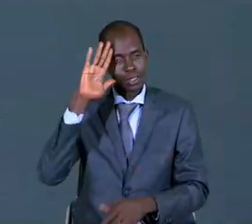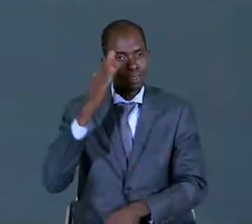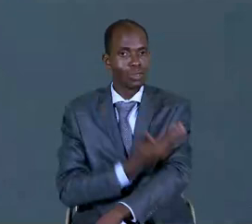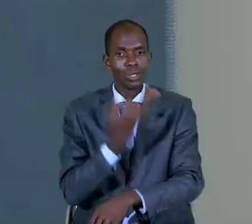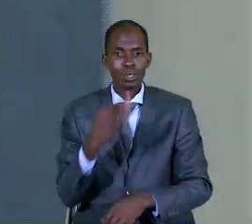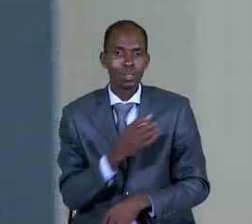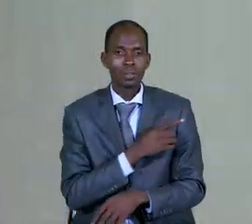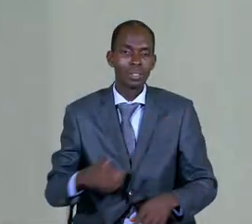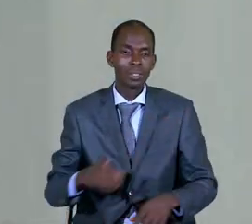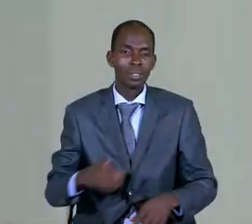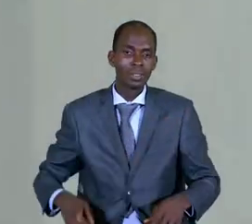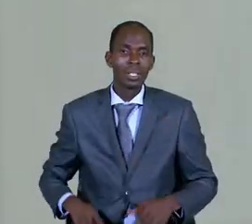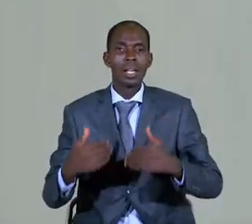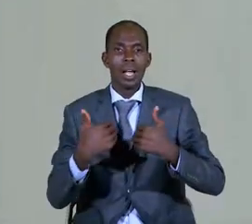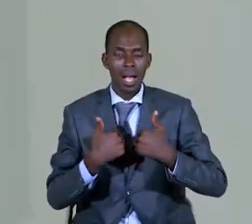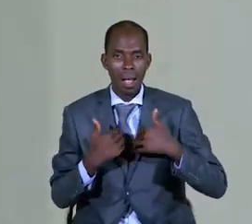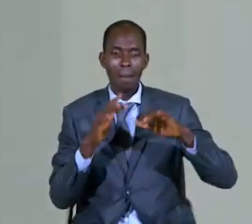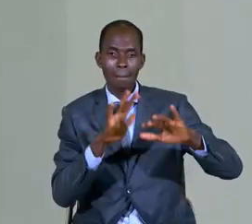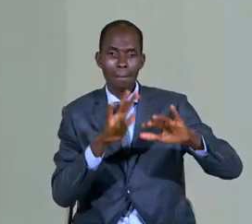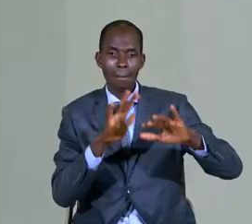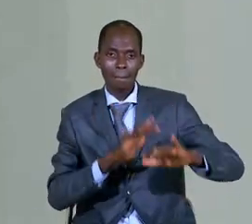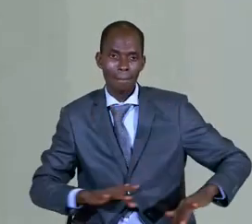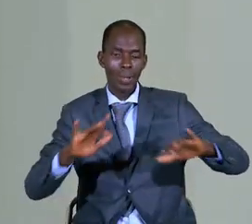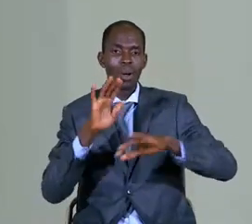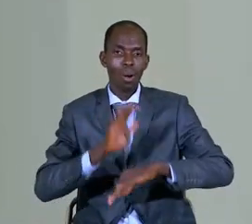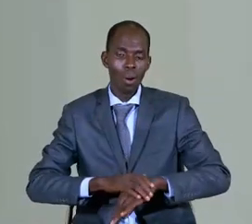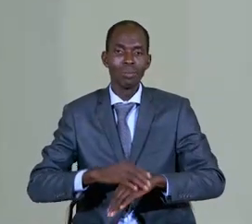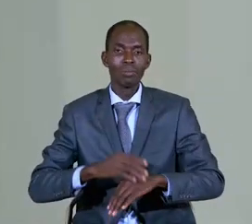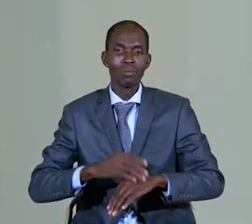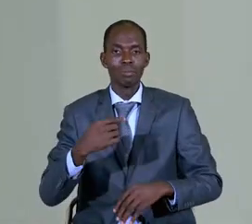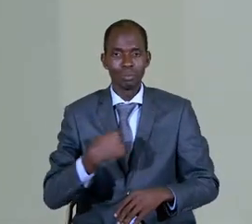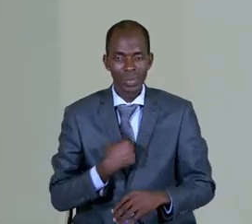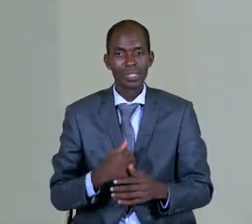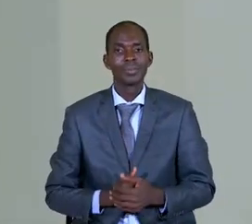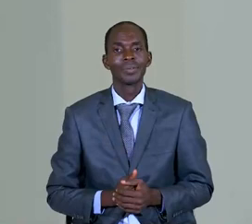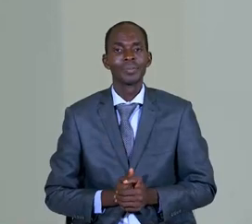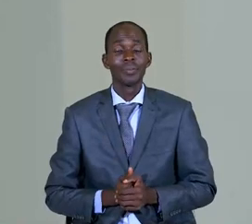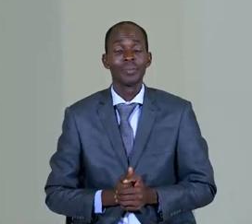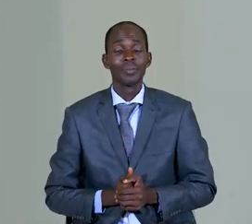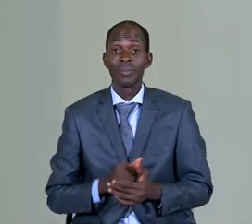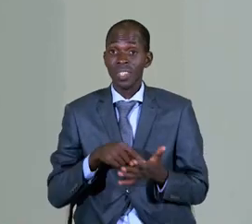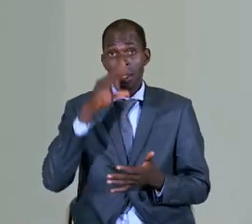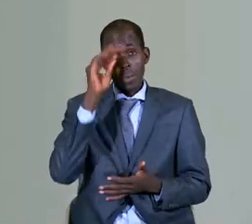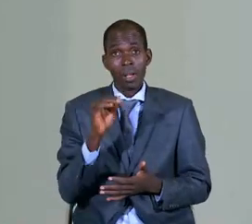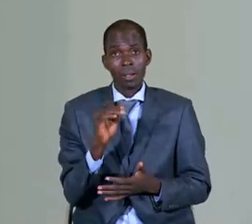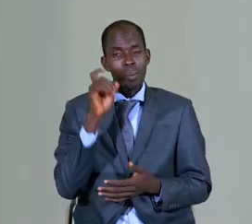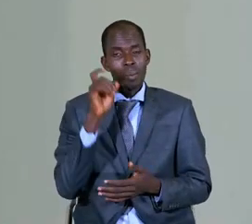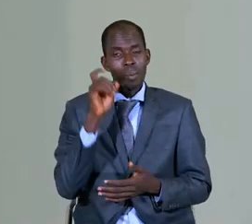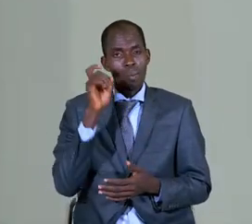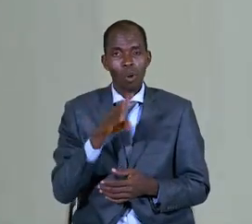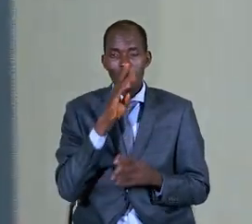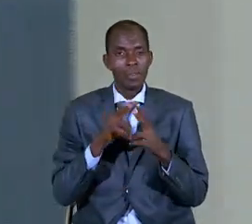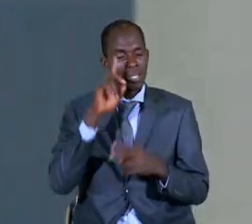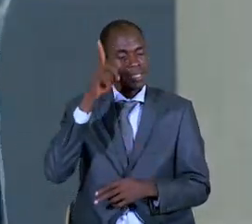David, have mercy on me. This man was intelligent. He